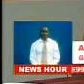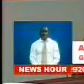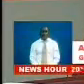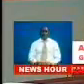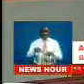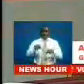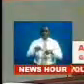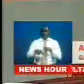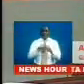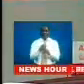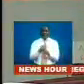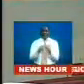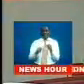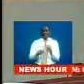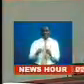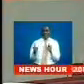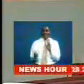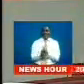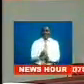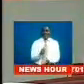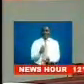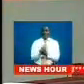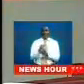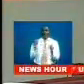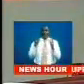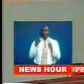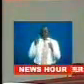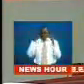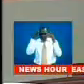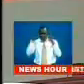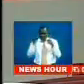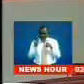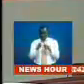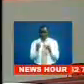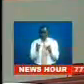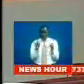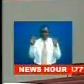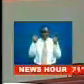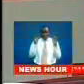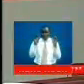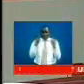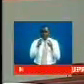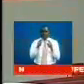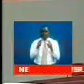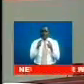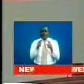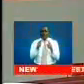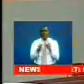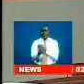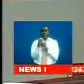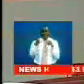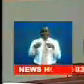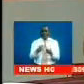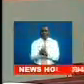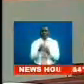This year's Legal Aid Week celebrations has been launched in Accra. The focus of the celebrations is on the role of paralegals in assisting